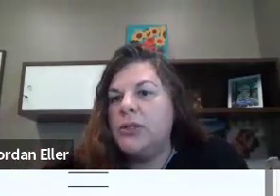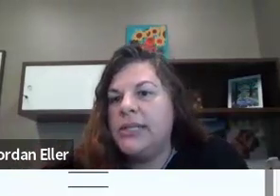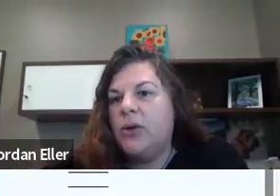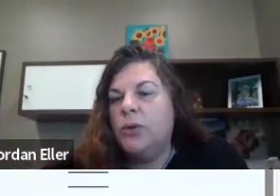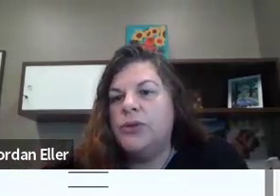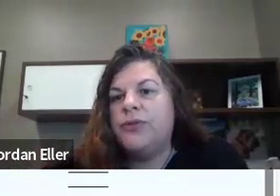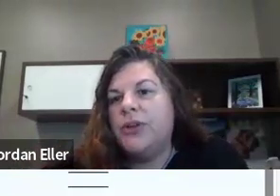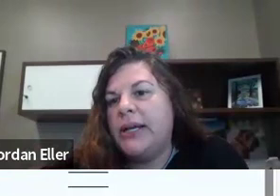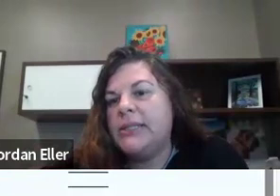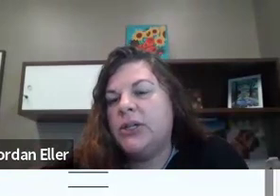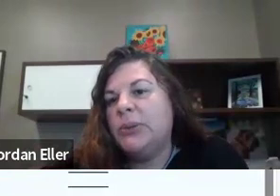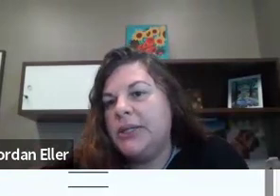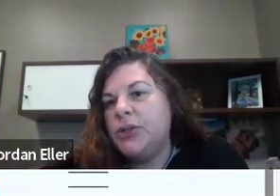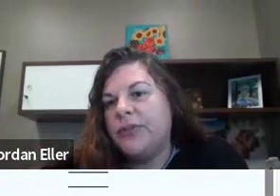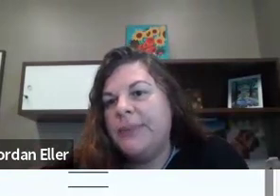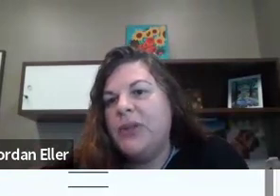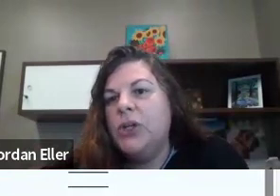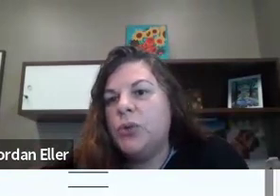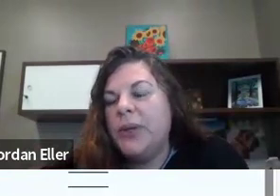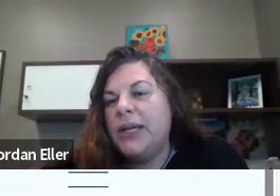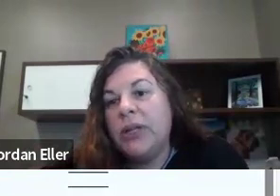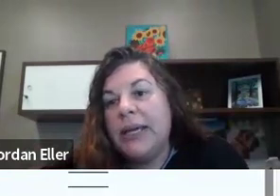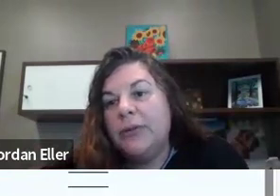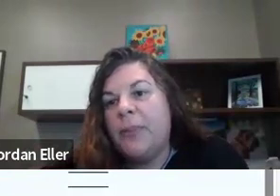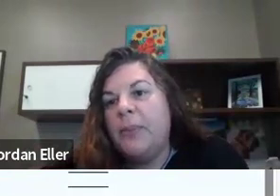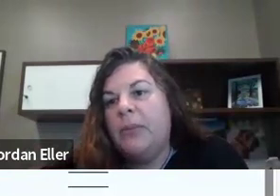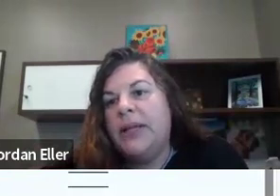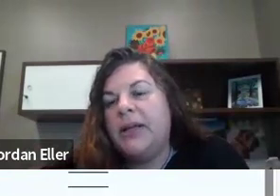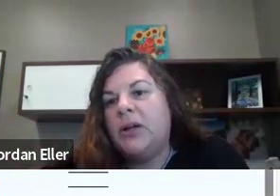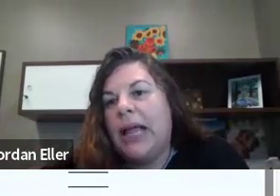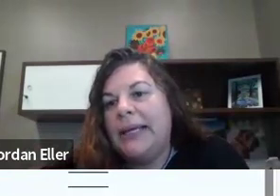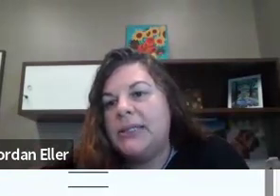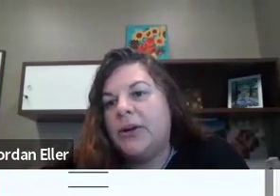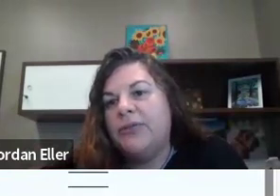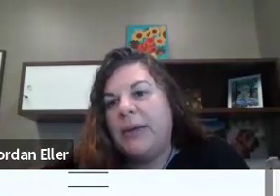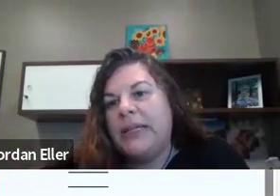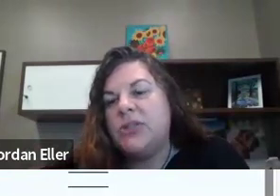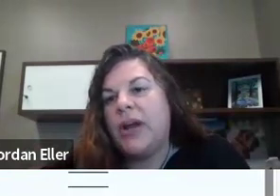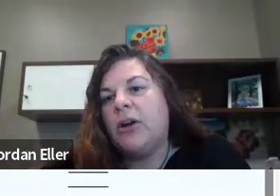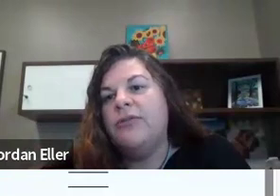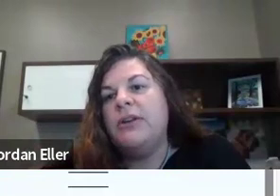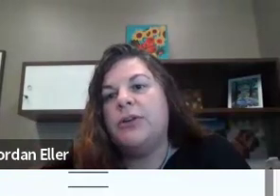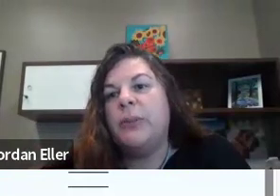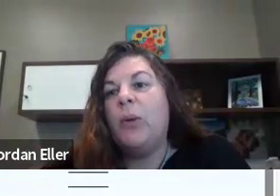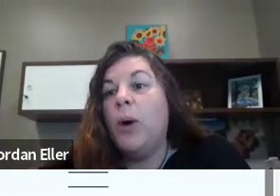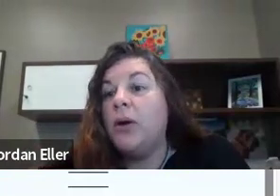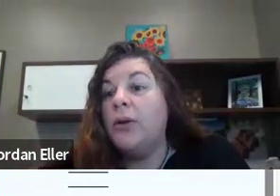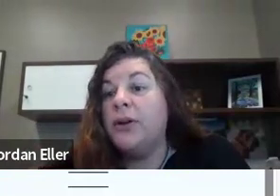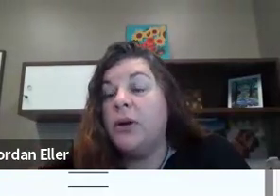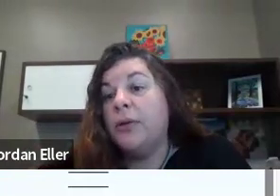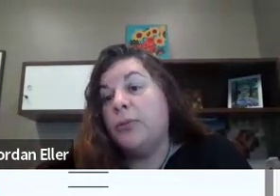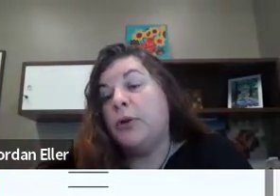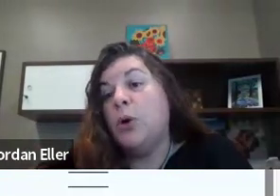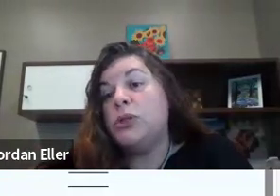out to our stakeholders for you guys to complete a survey so we can really hear from the public and our clients and our families, right, and our vendors about what